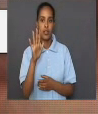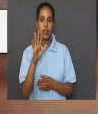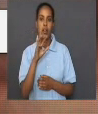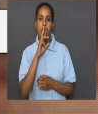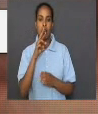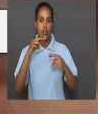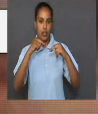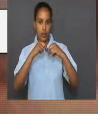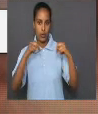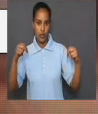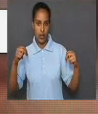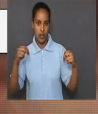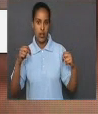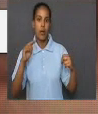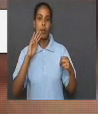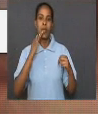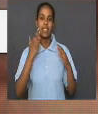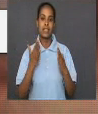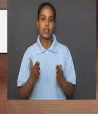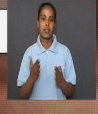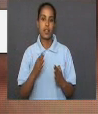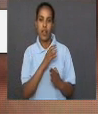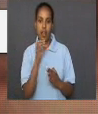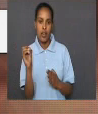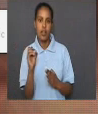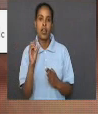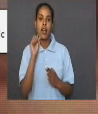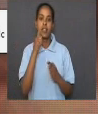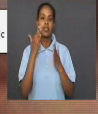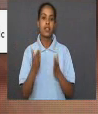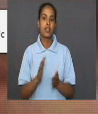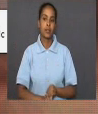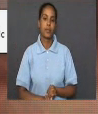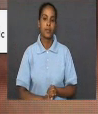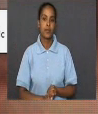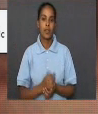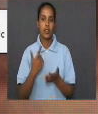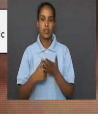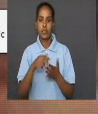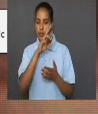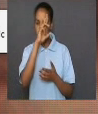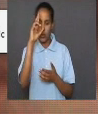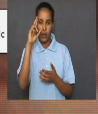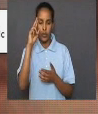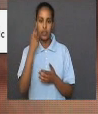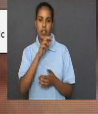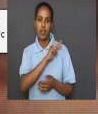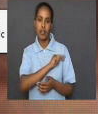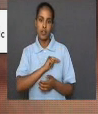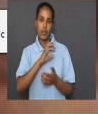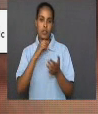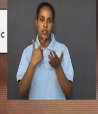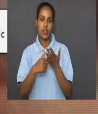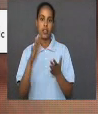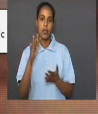5 are neutral, basic, and acidic. This is because